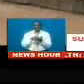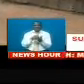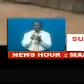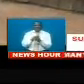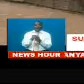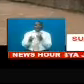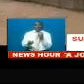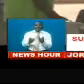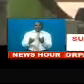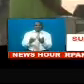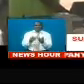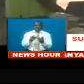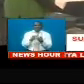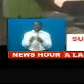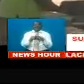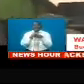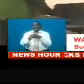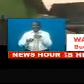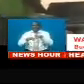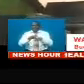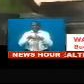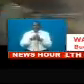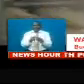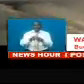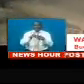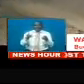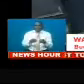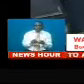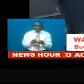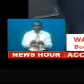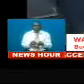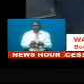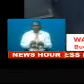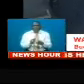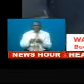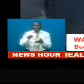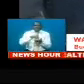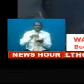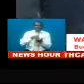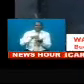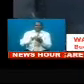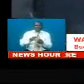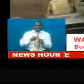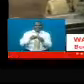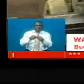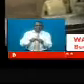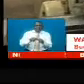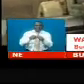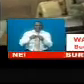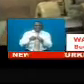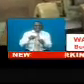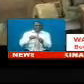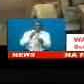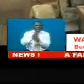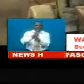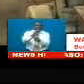Act 865 to promote and facilitate investment in all sectors of the economy. The center has embarked on an annual